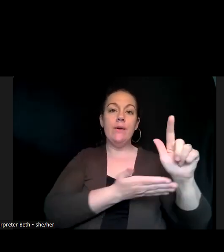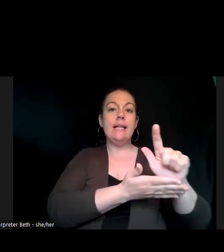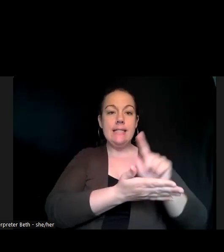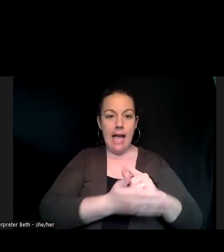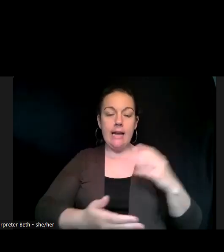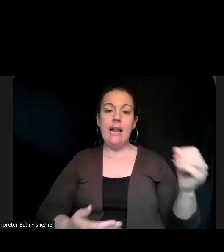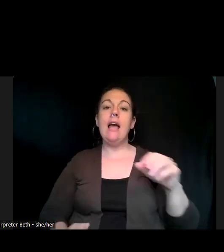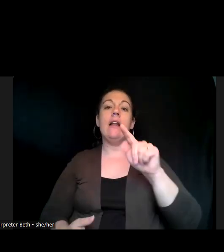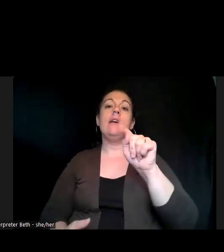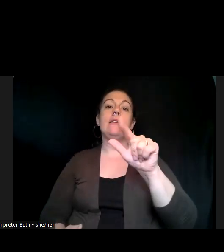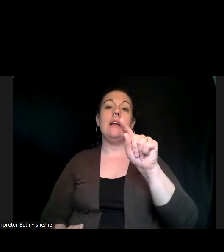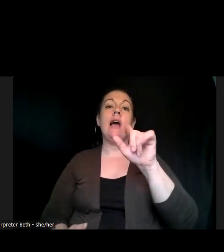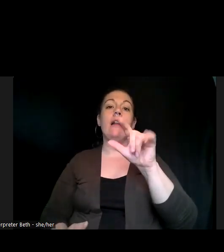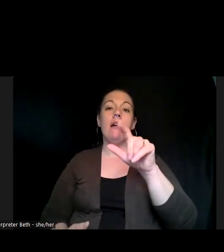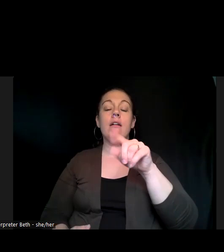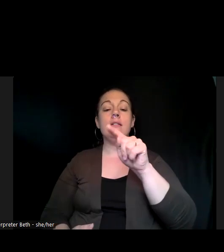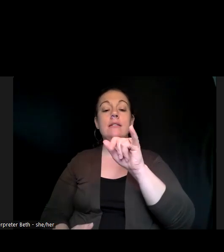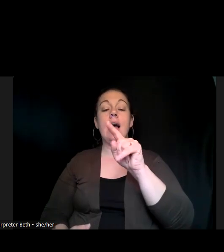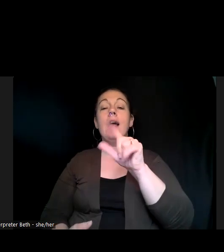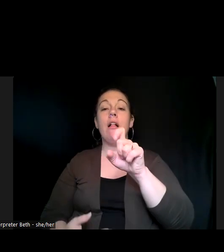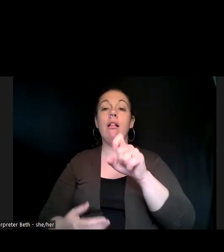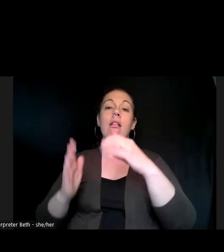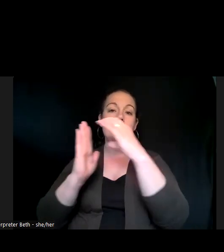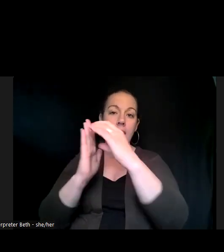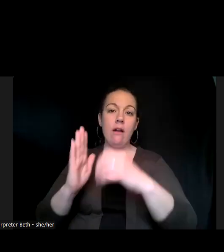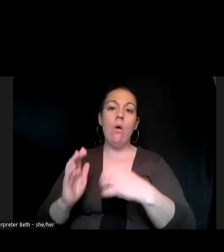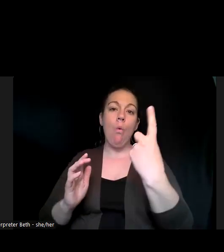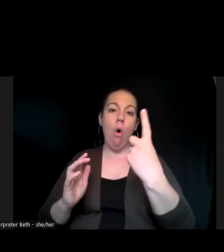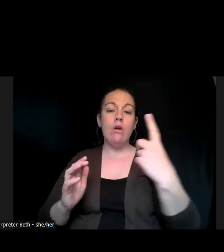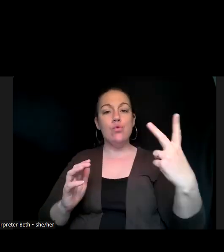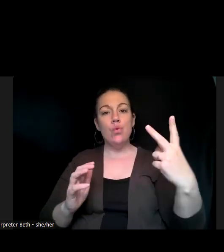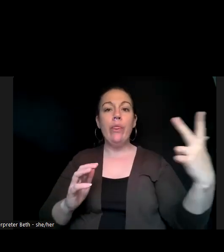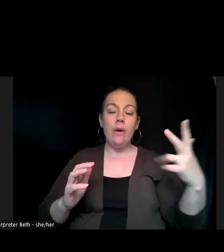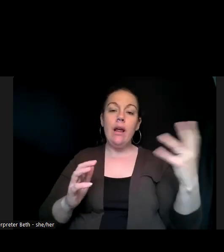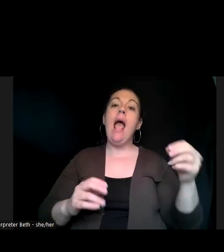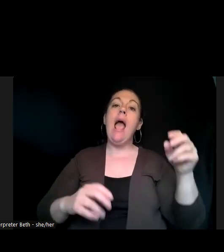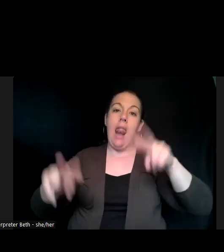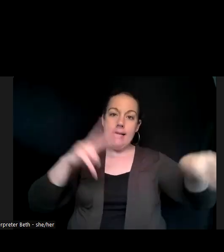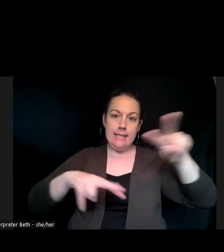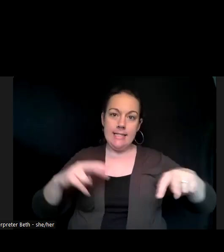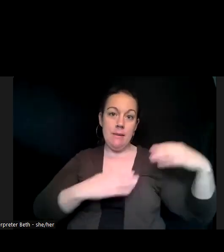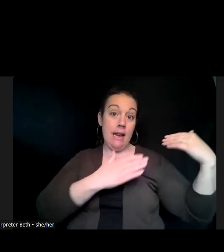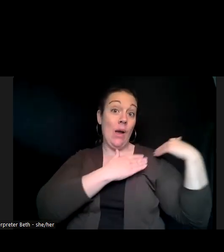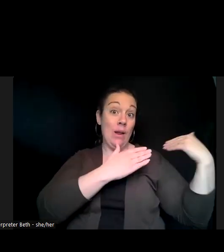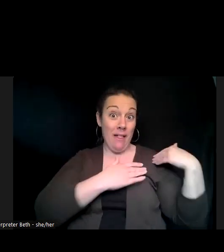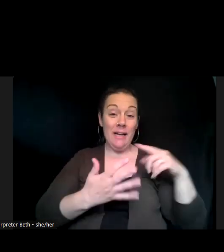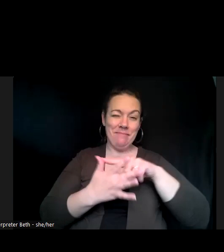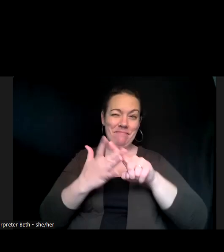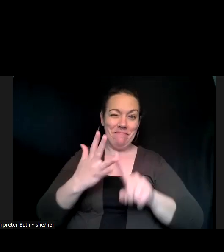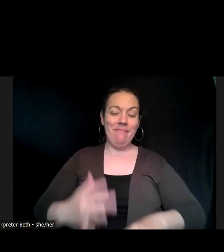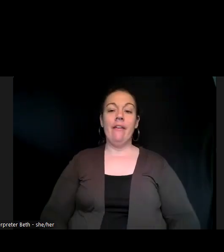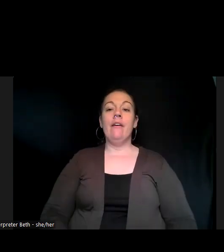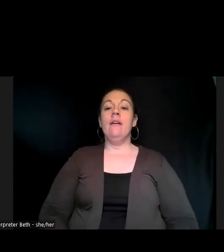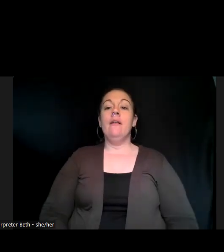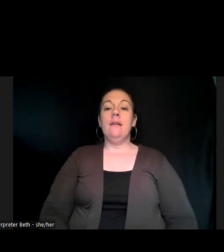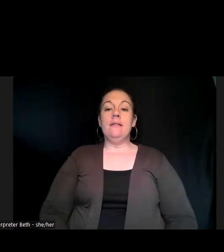I, II, III, IV, and many, many other projects, including assessment and accountability. I think one of the